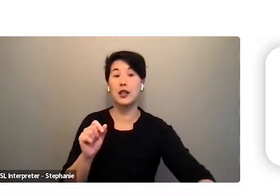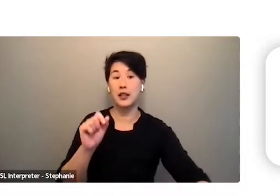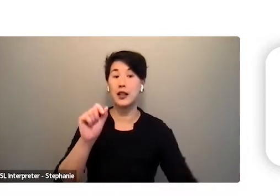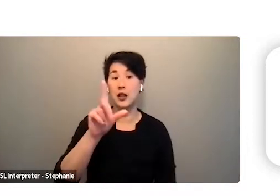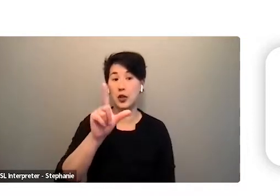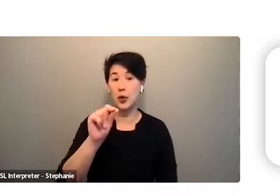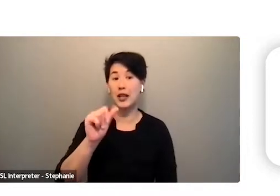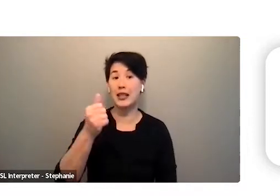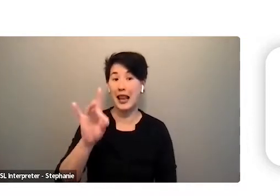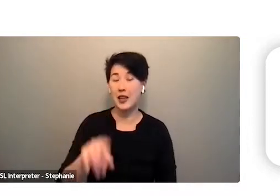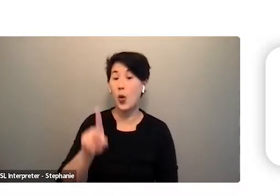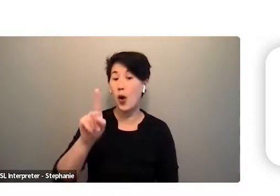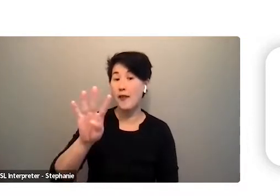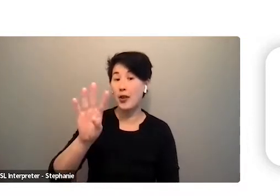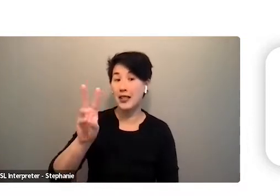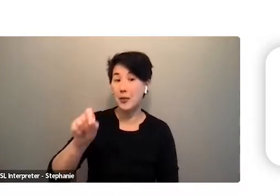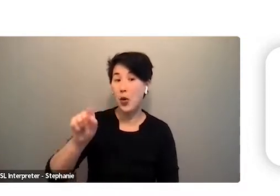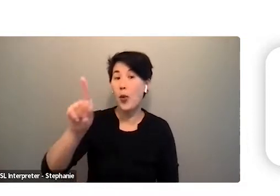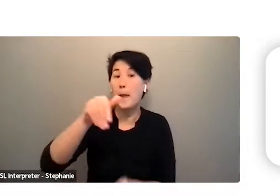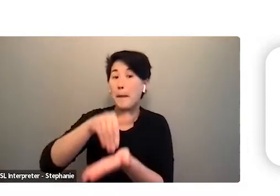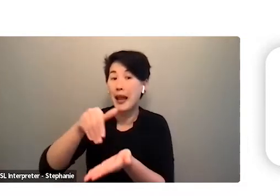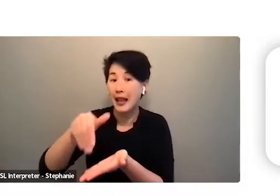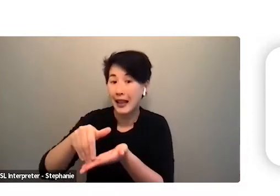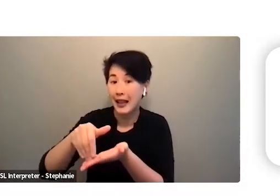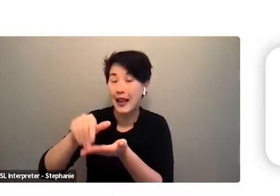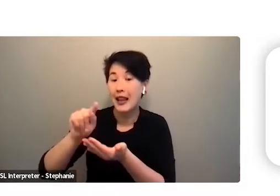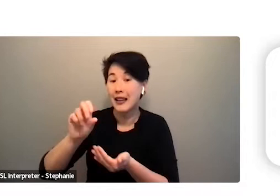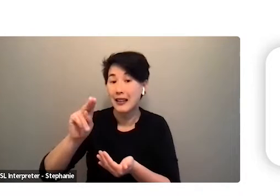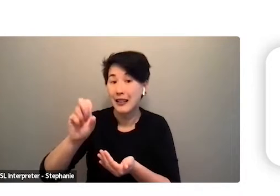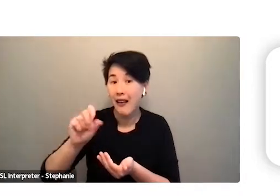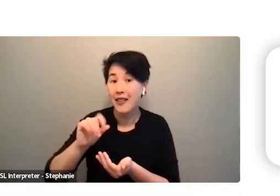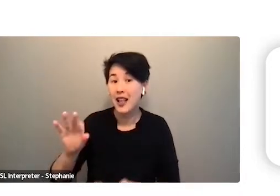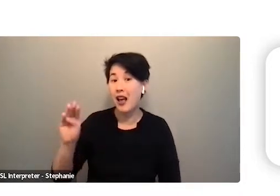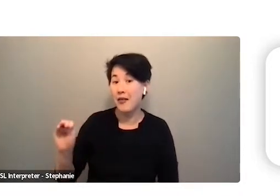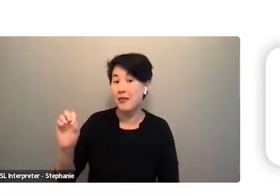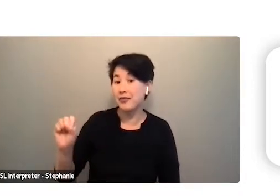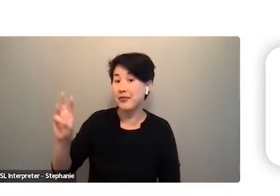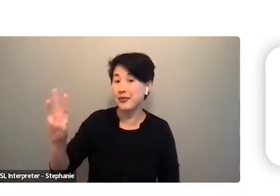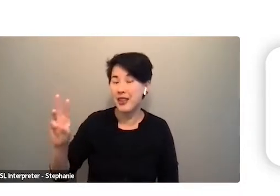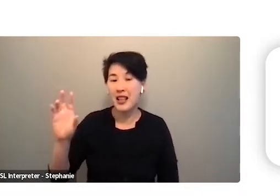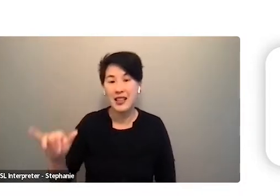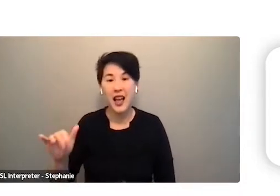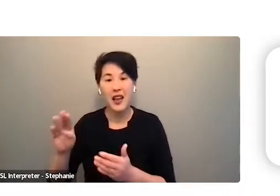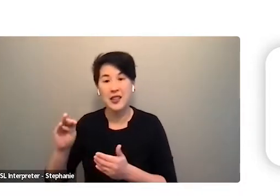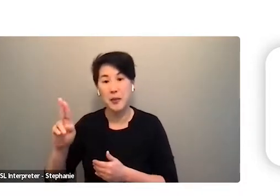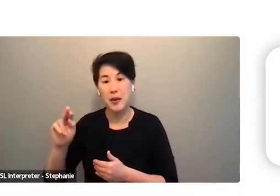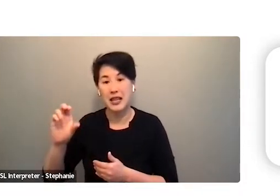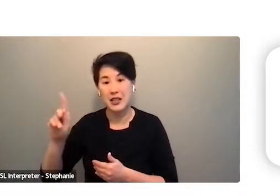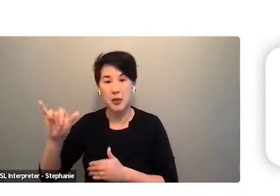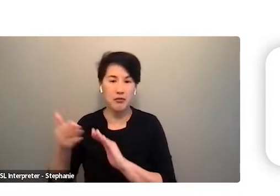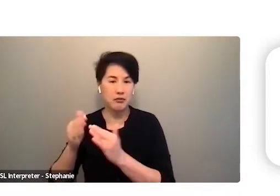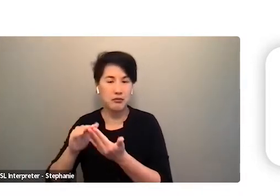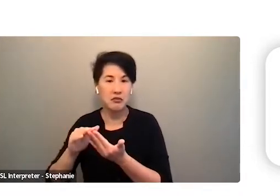146.1 million tons of MSW, which is municipal solid waste, were landfilled. Food was the largest component